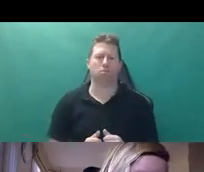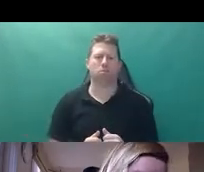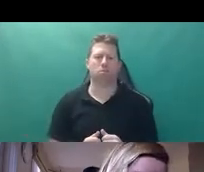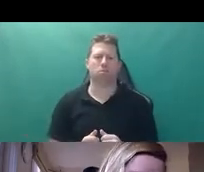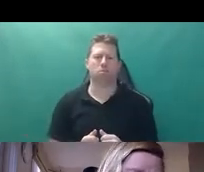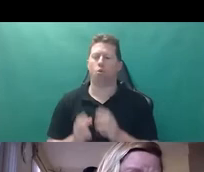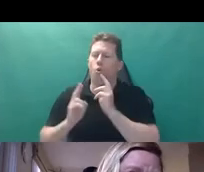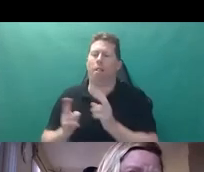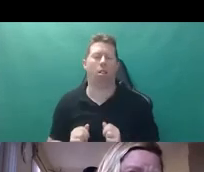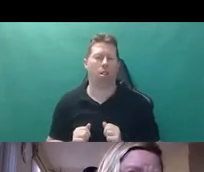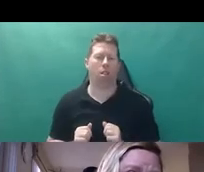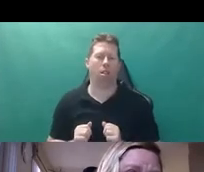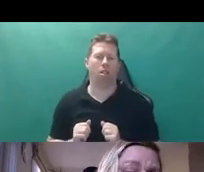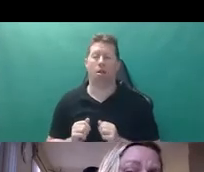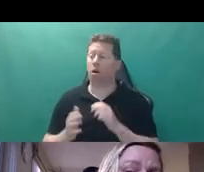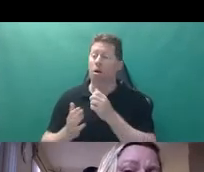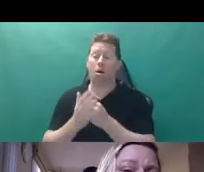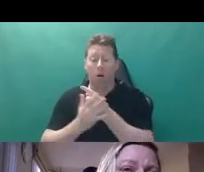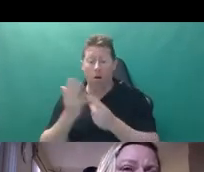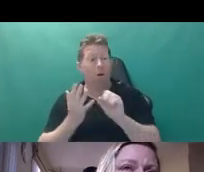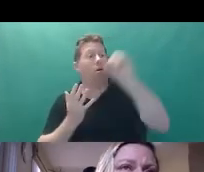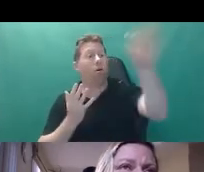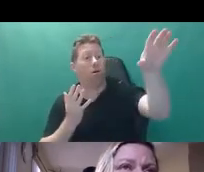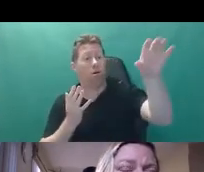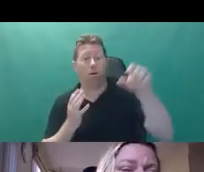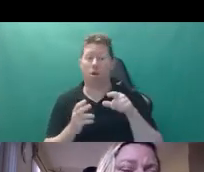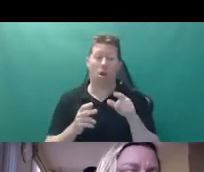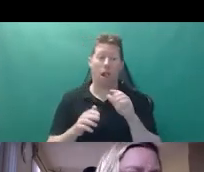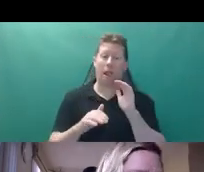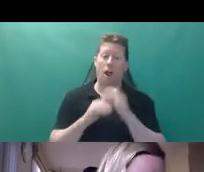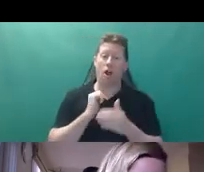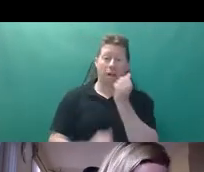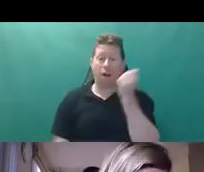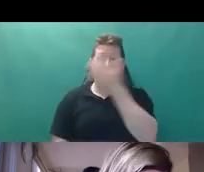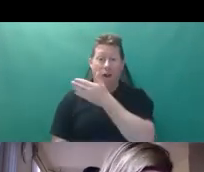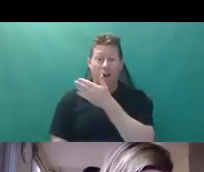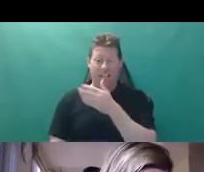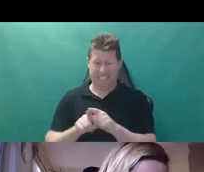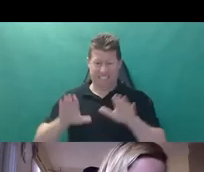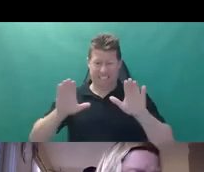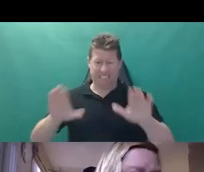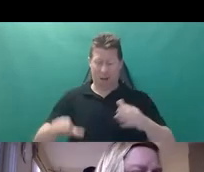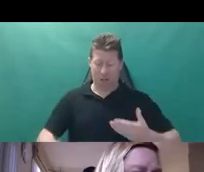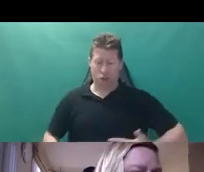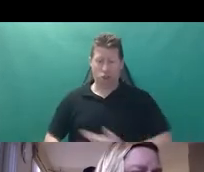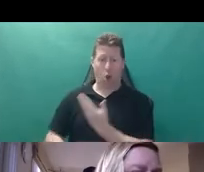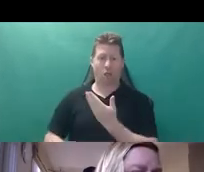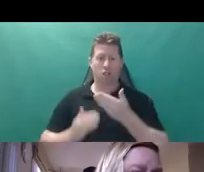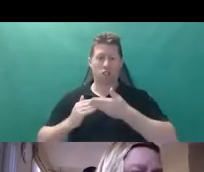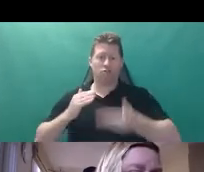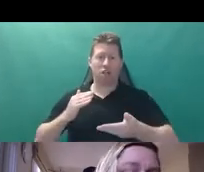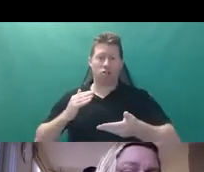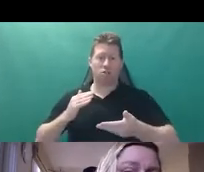If people have studied Indigenous studies, you may have heard of a thing called the Stolen Generation where children were taken